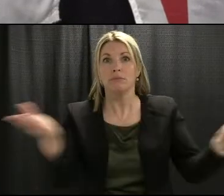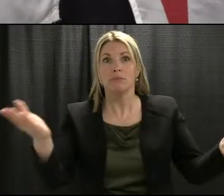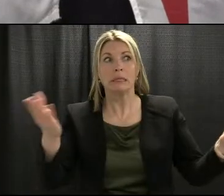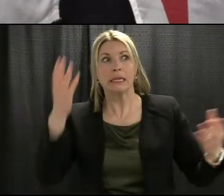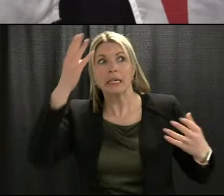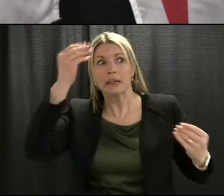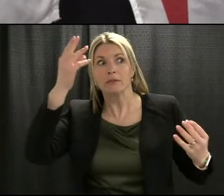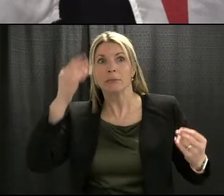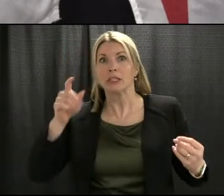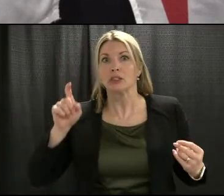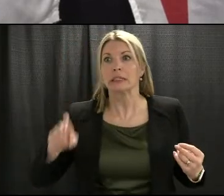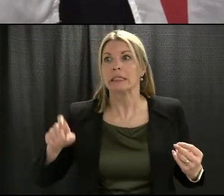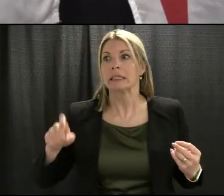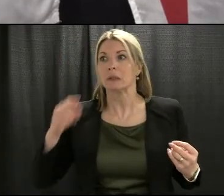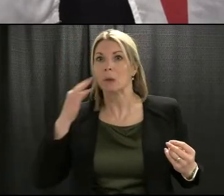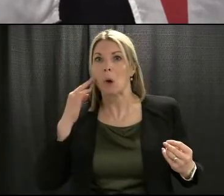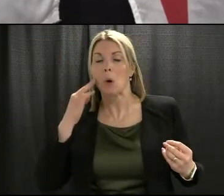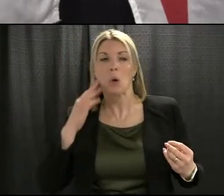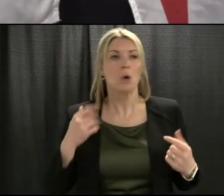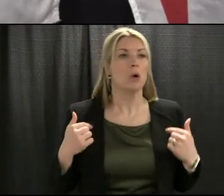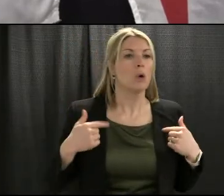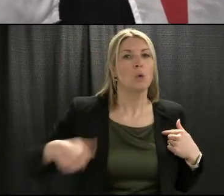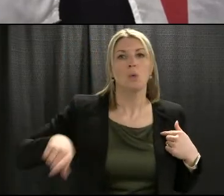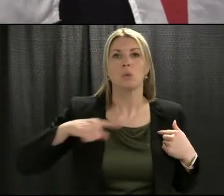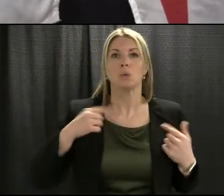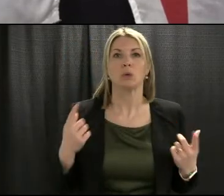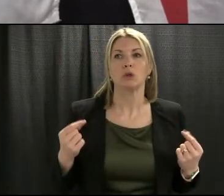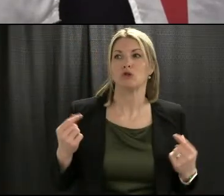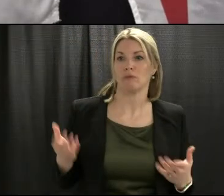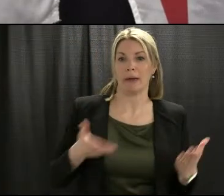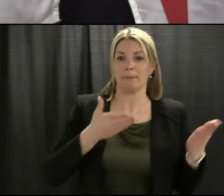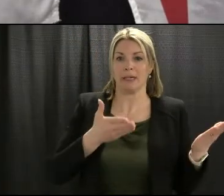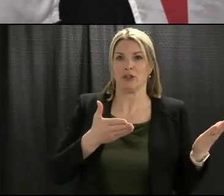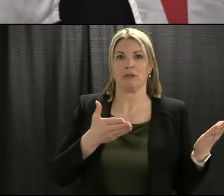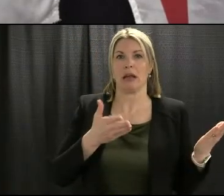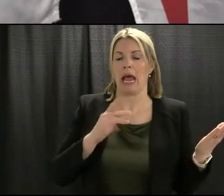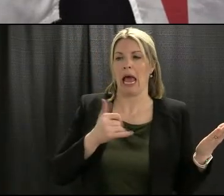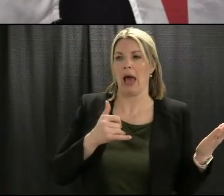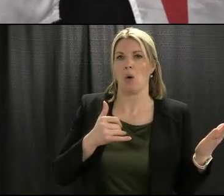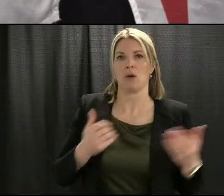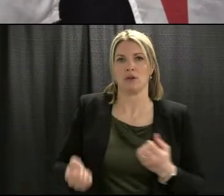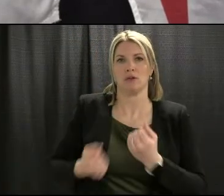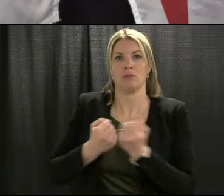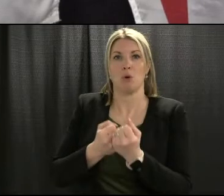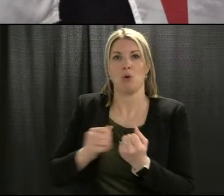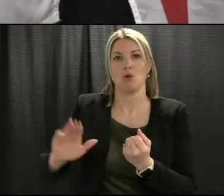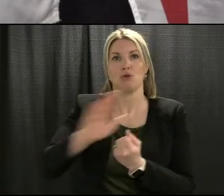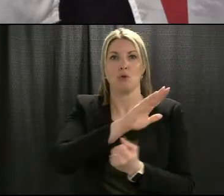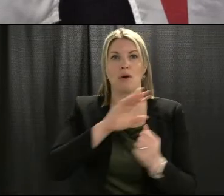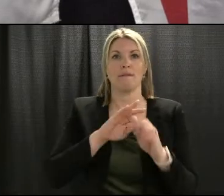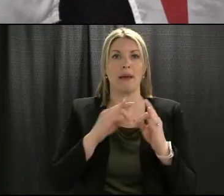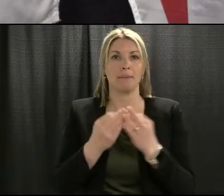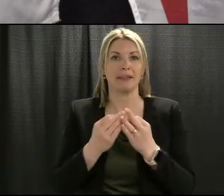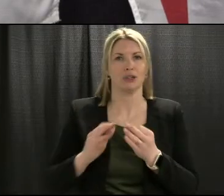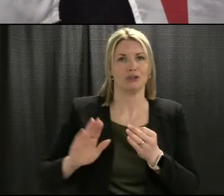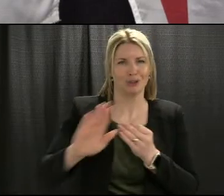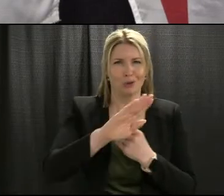need to know about steps that we are taking to action a plan that best supports your families and our